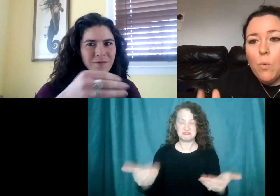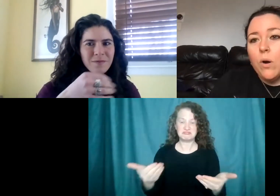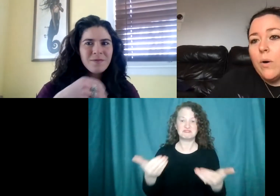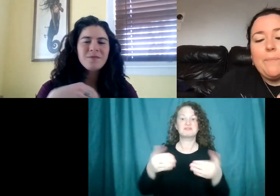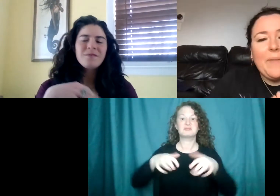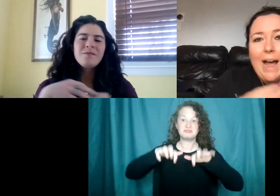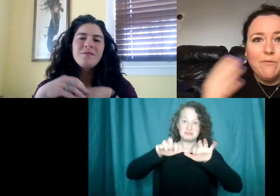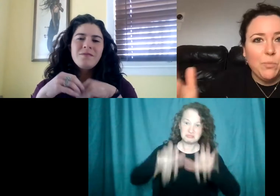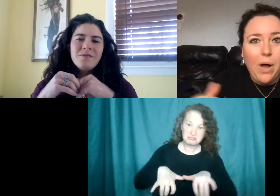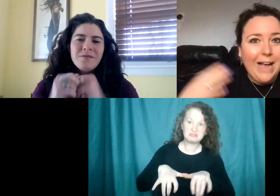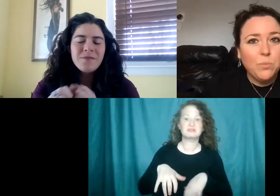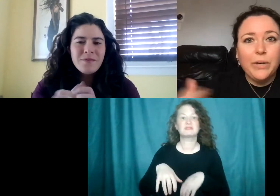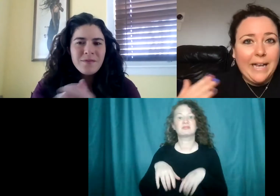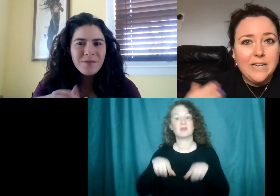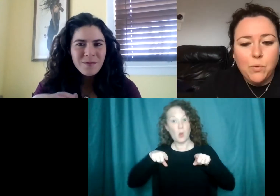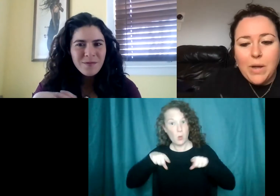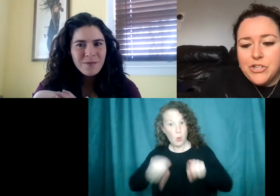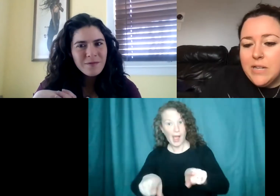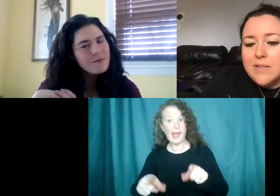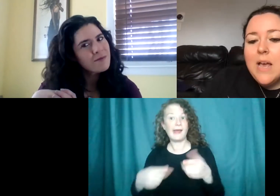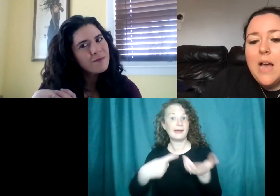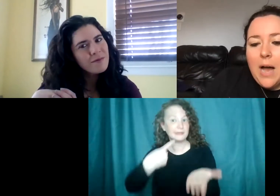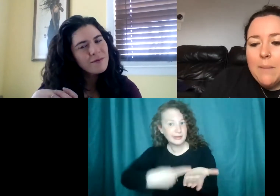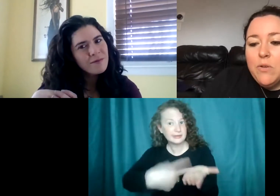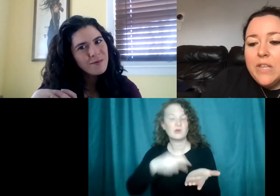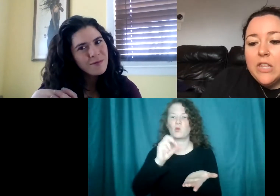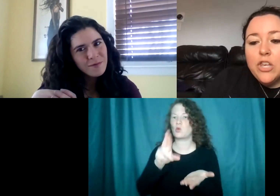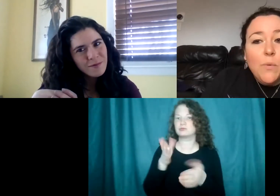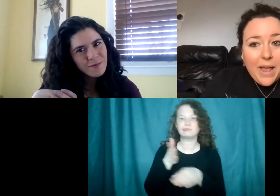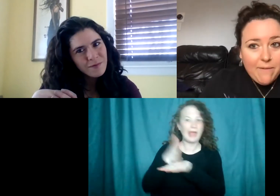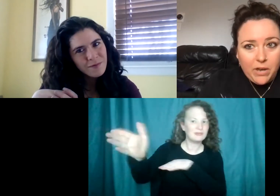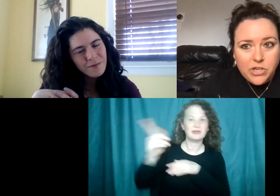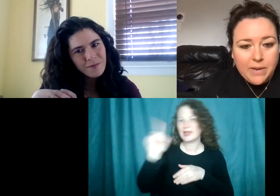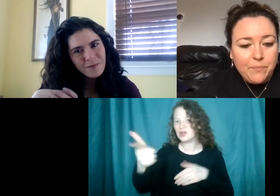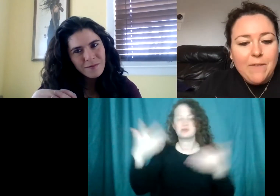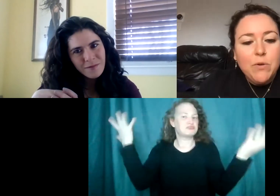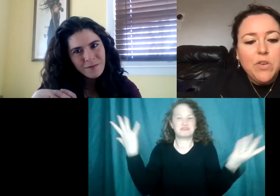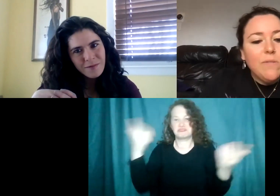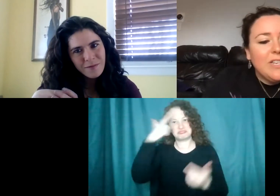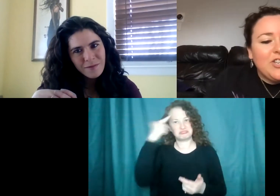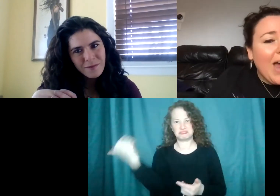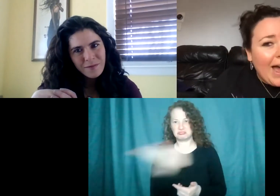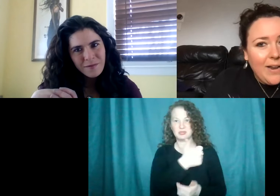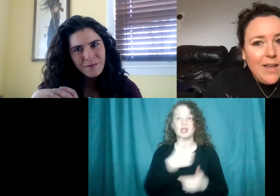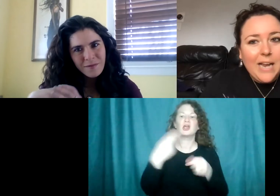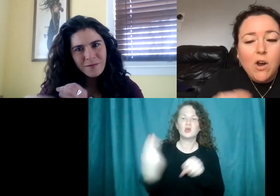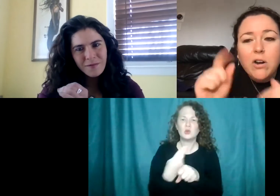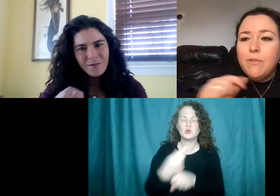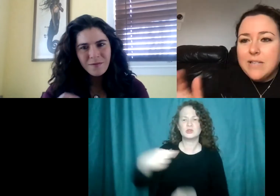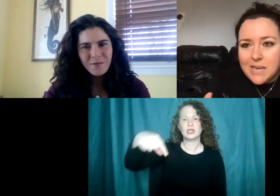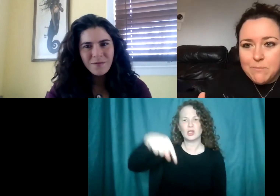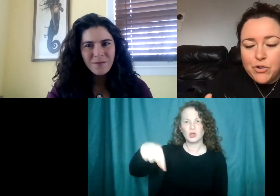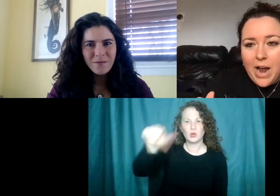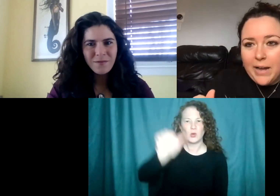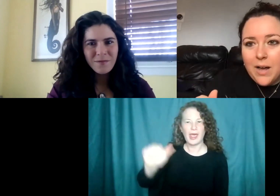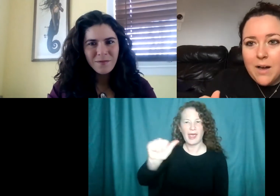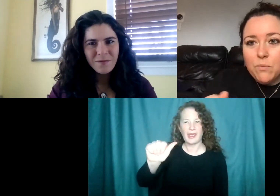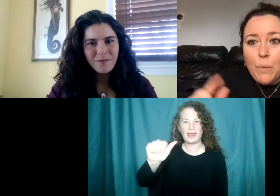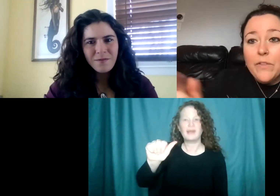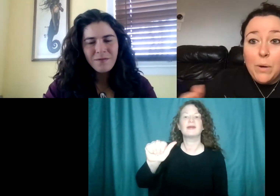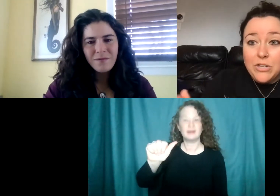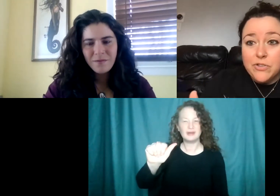talking or after, well, as we're getting into the questions, using the Q&A function. If you use the chat, it's harder for us to keep